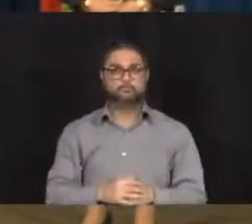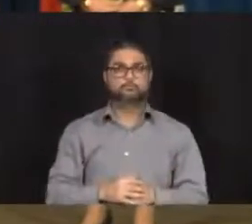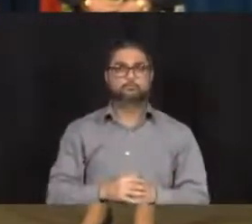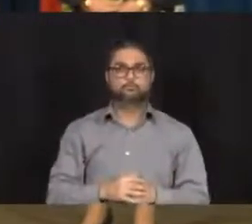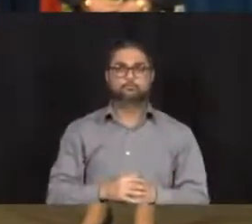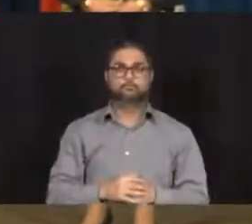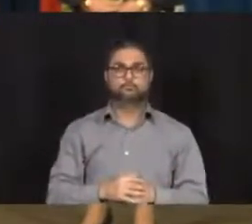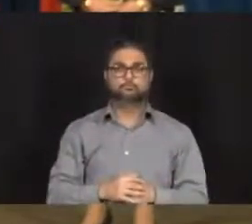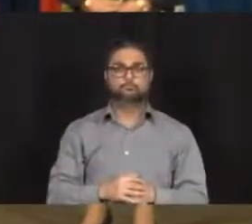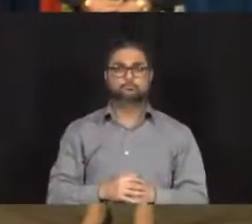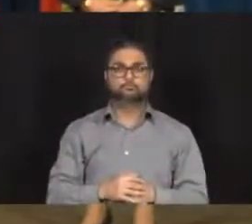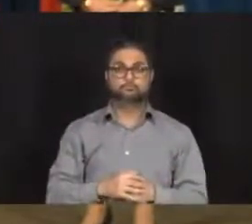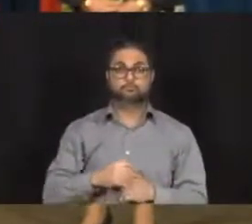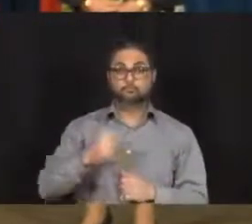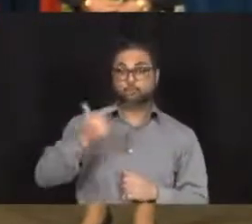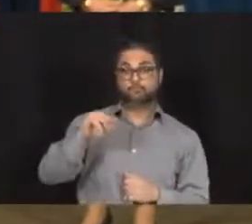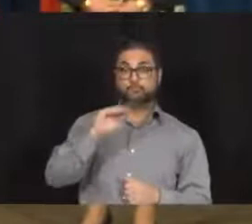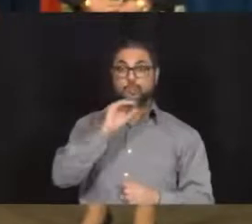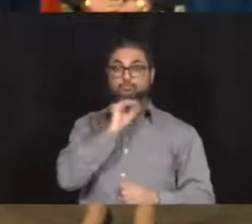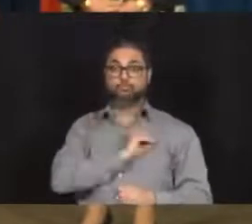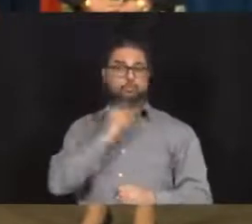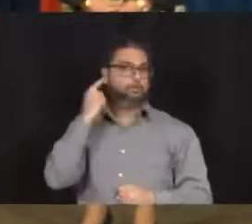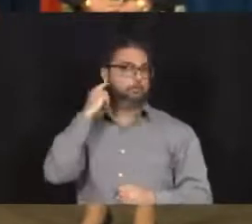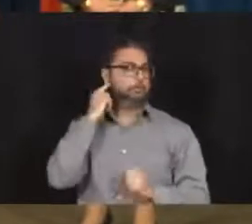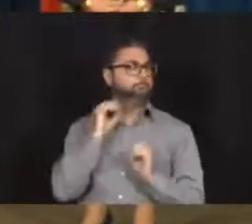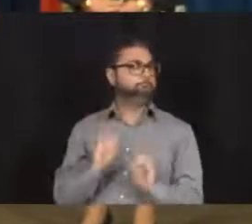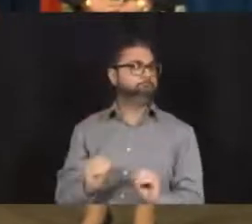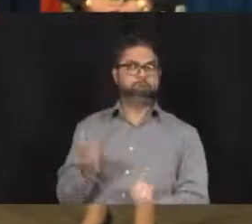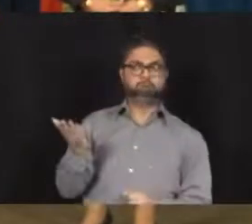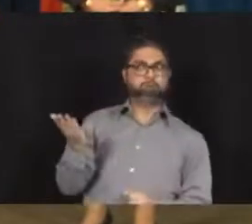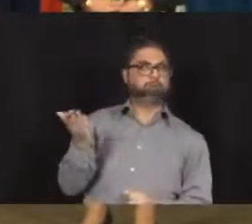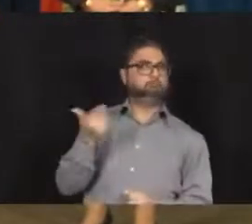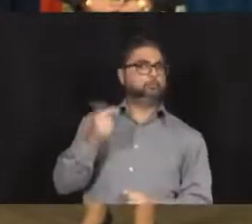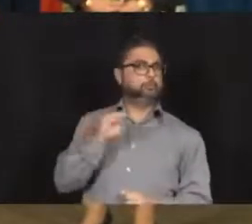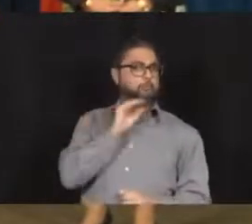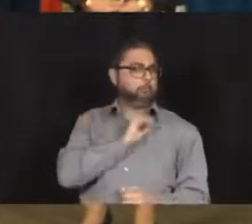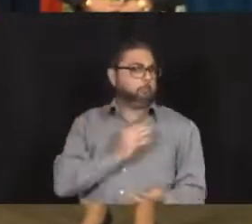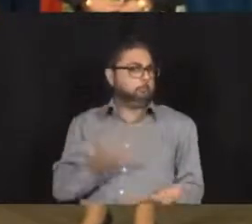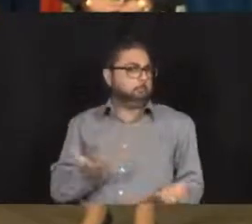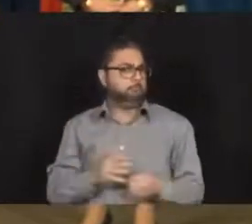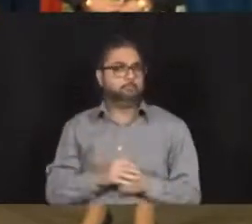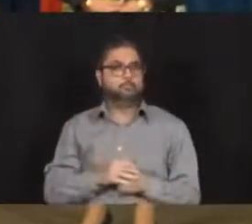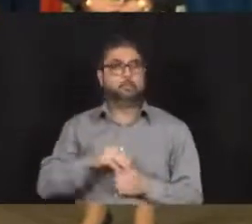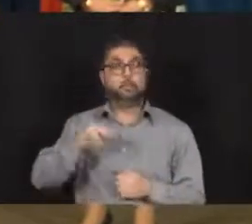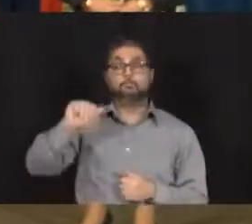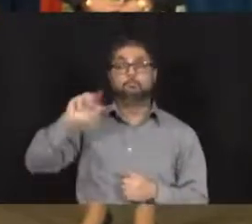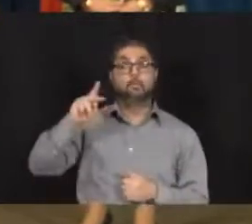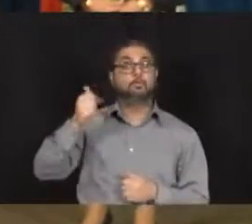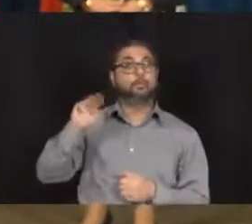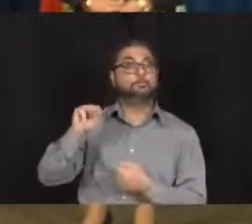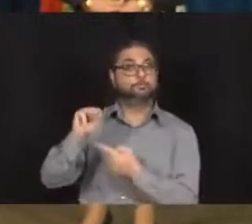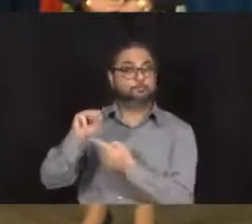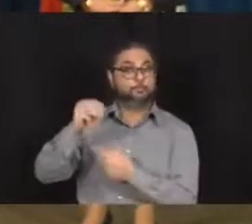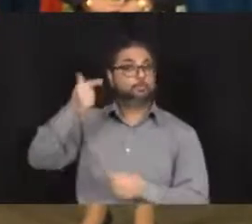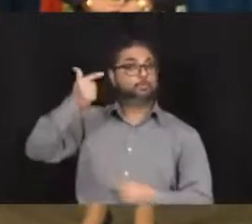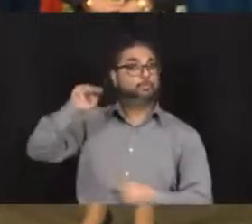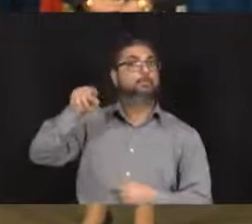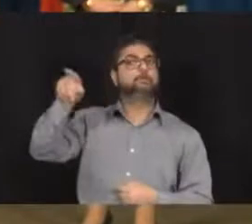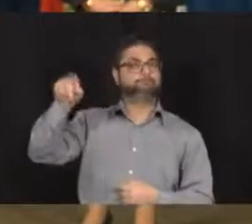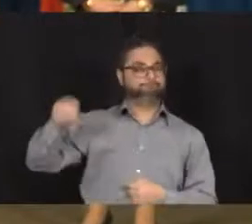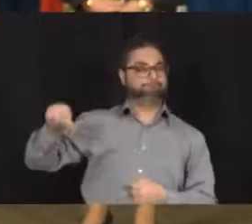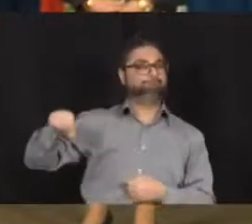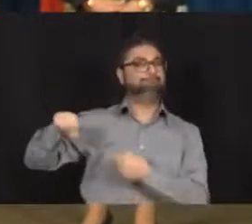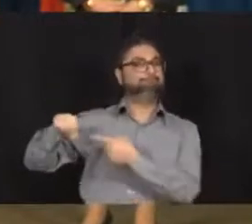the GM plant out in Oshawa. I've heard about GM supporting us out in Markham, but I'll look into it. But all the auto